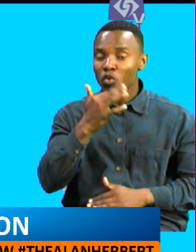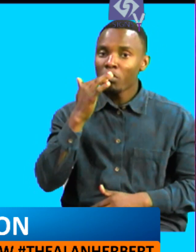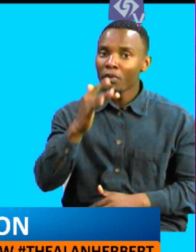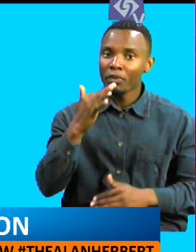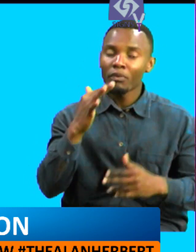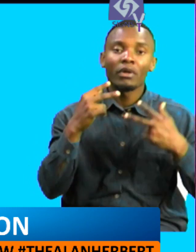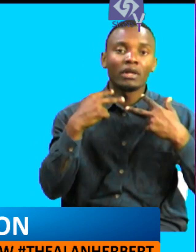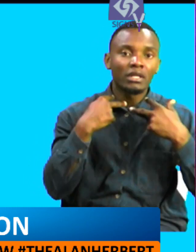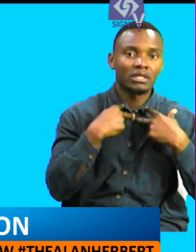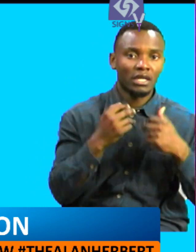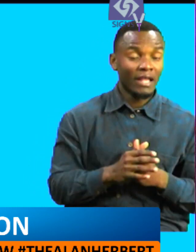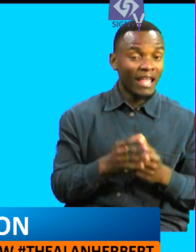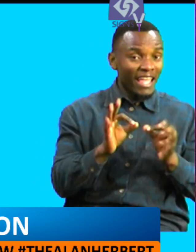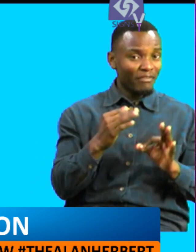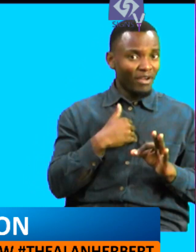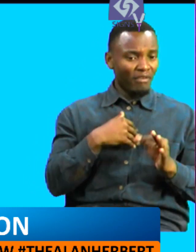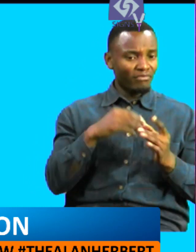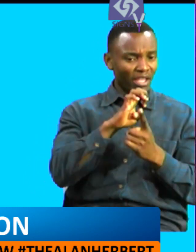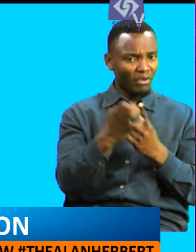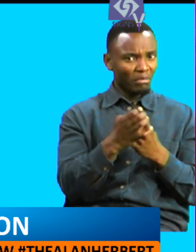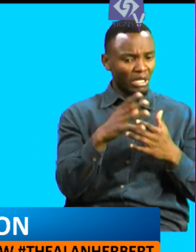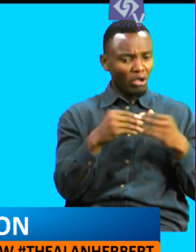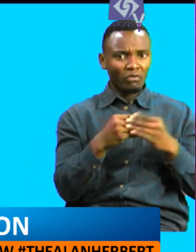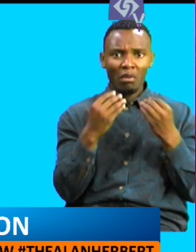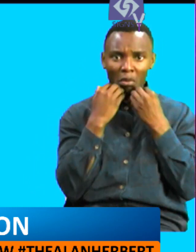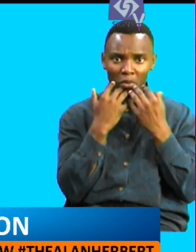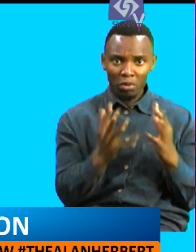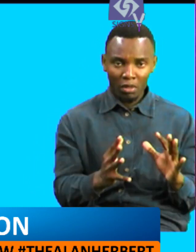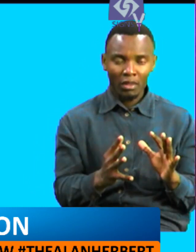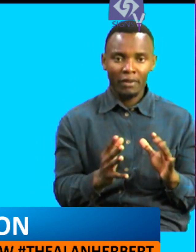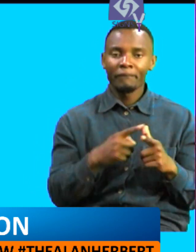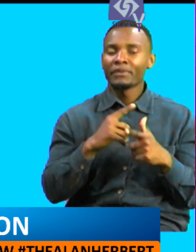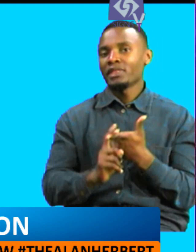an environment that is not comfortable,